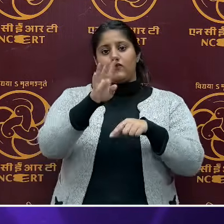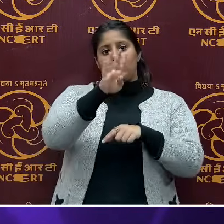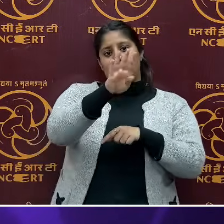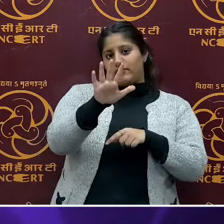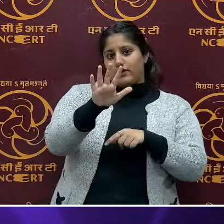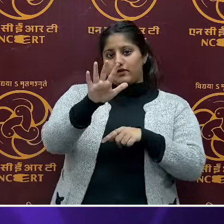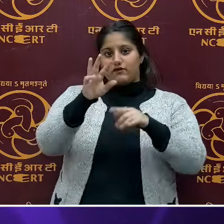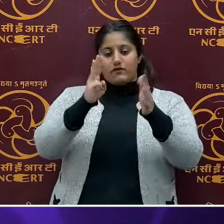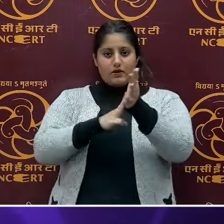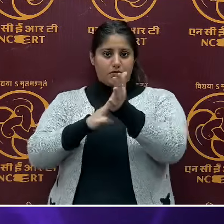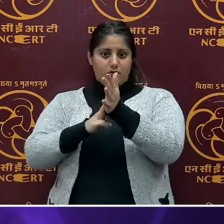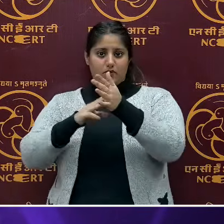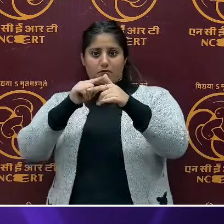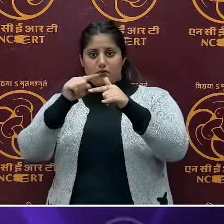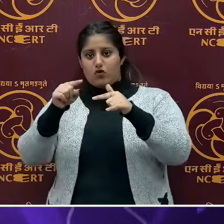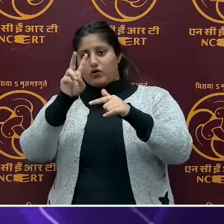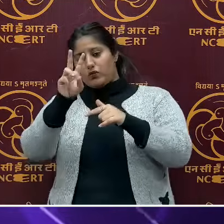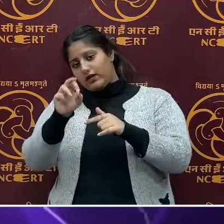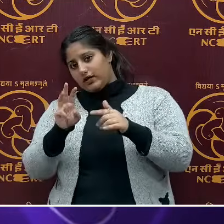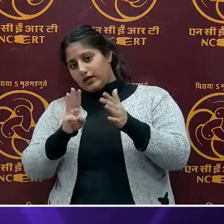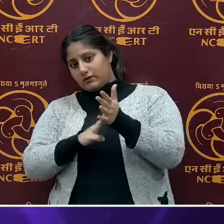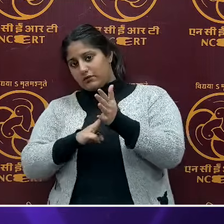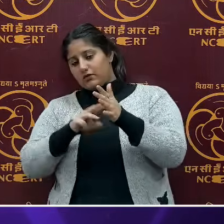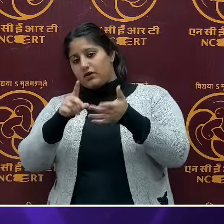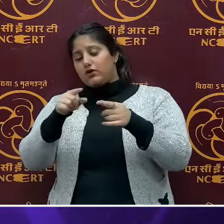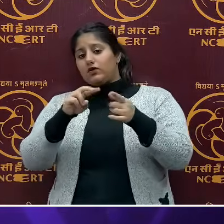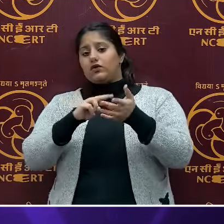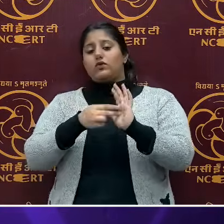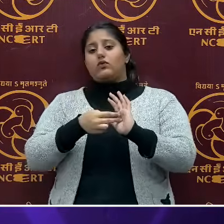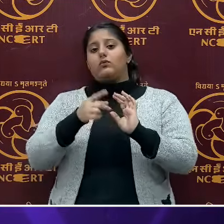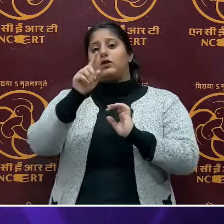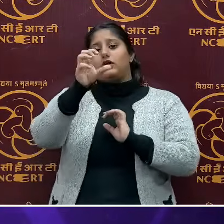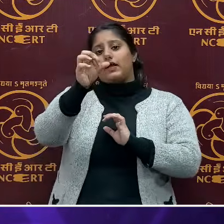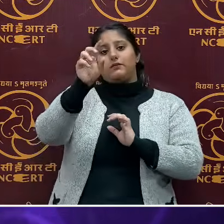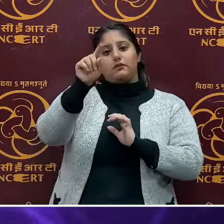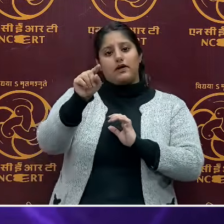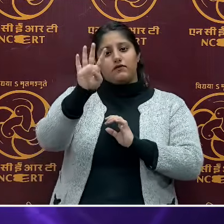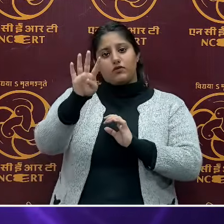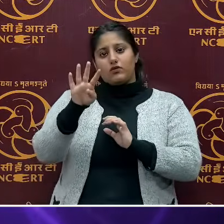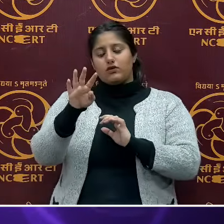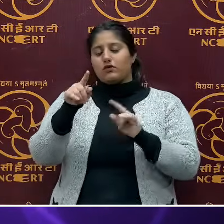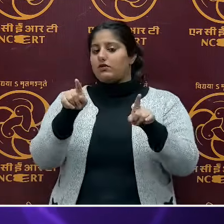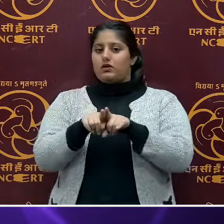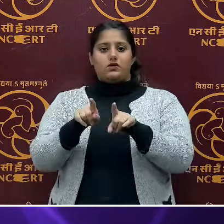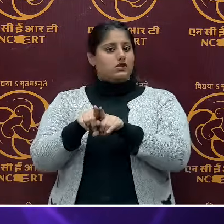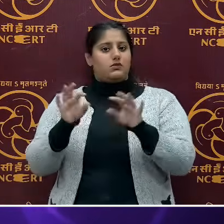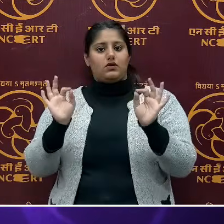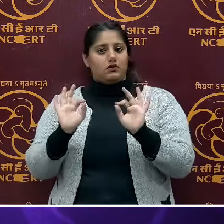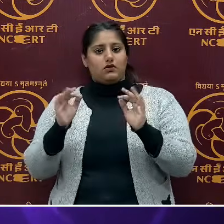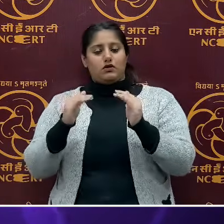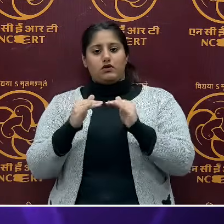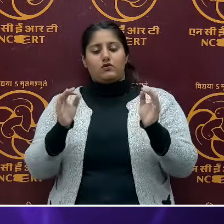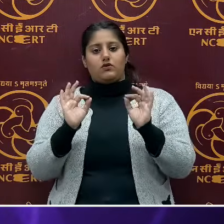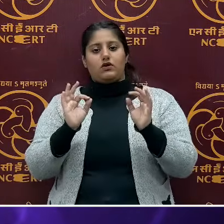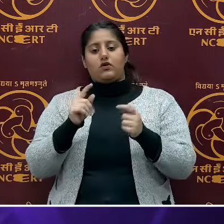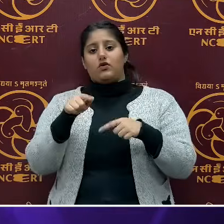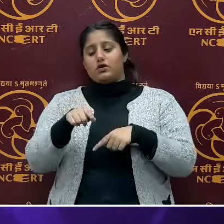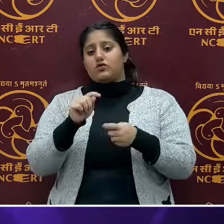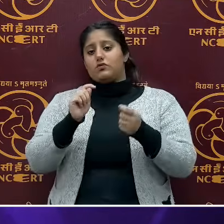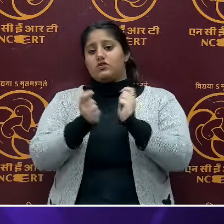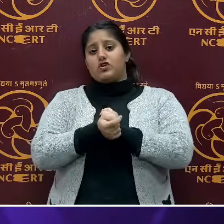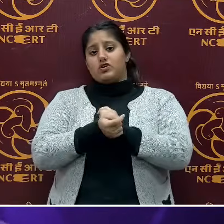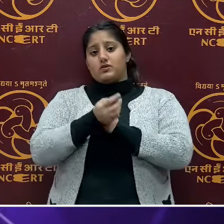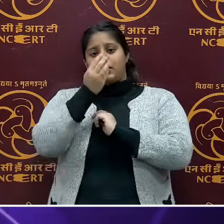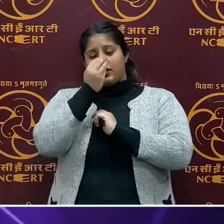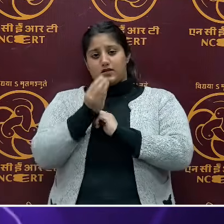45 mm, 20 mm. So what will be the ratio? 9 by 4. Again not equal. Yes, and we can't convert this into its